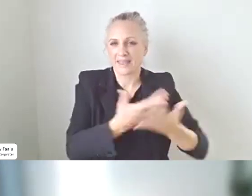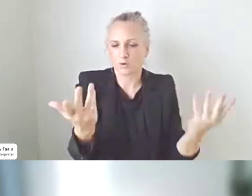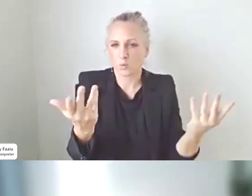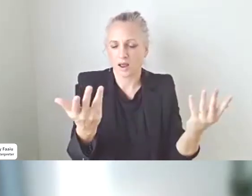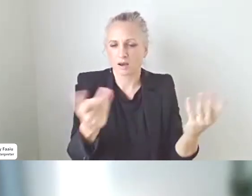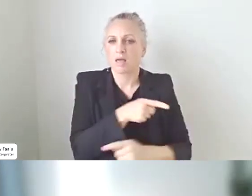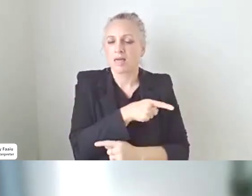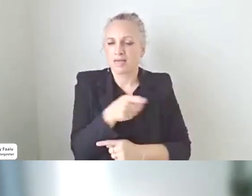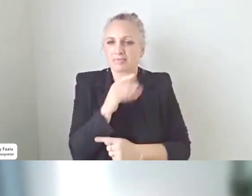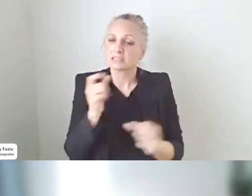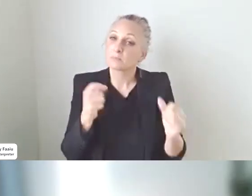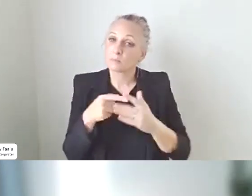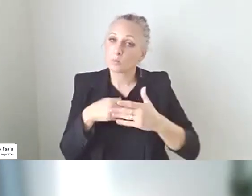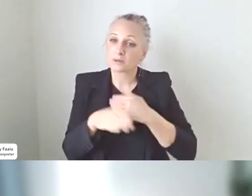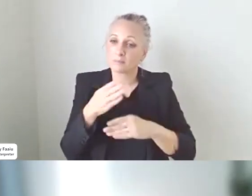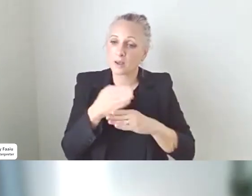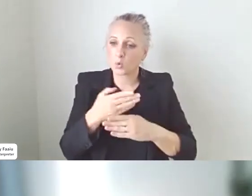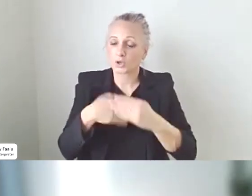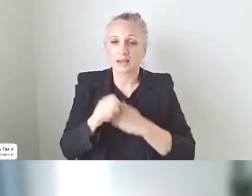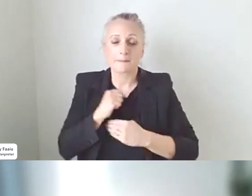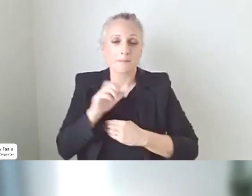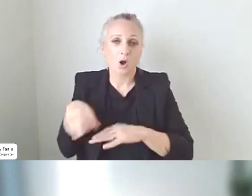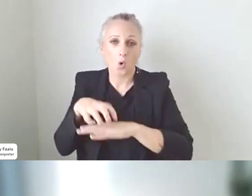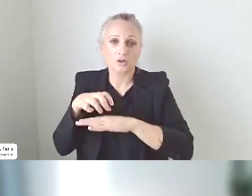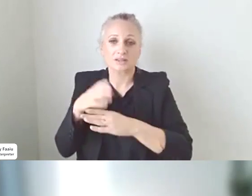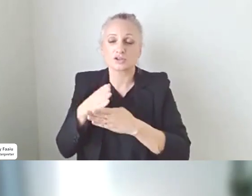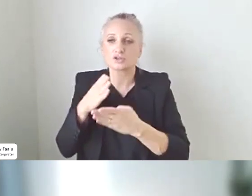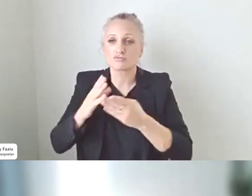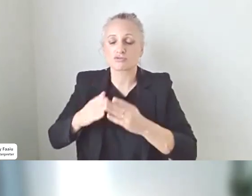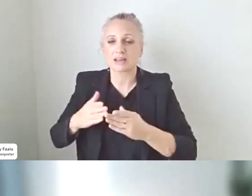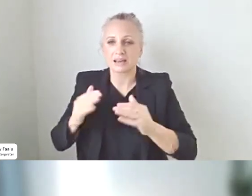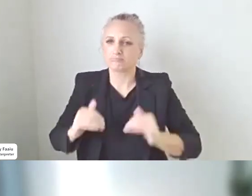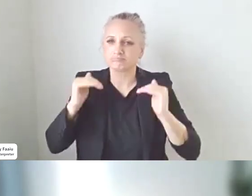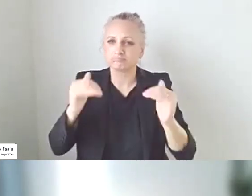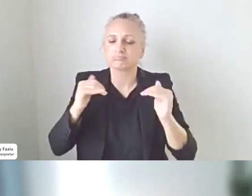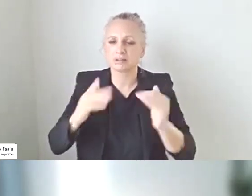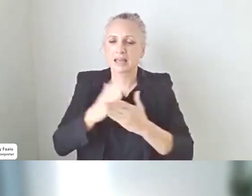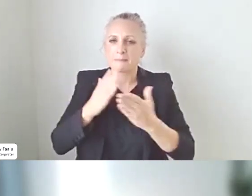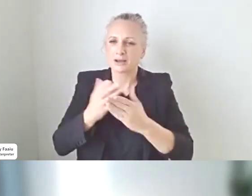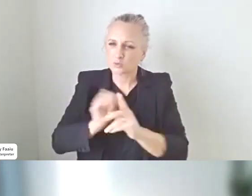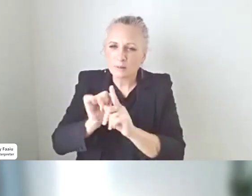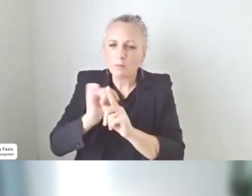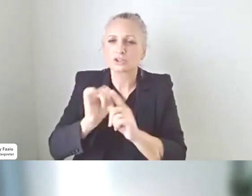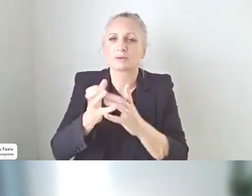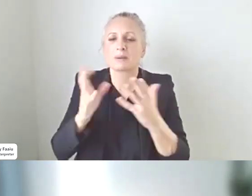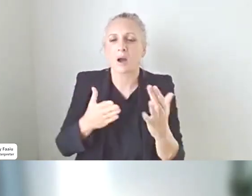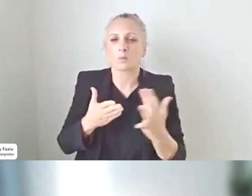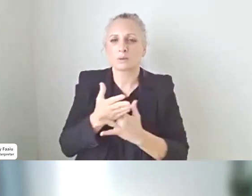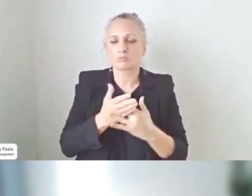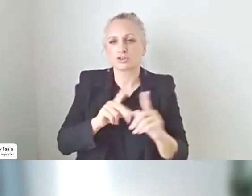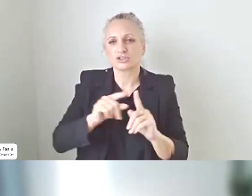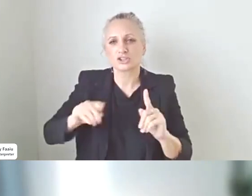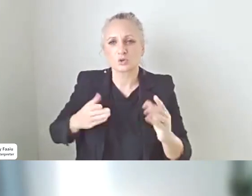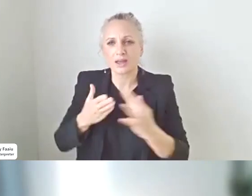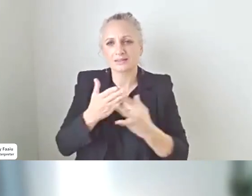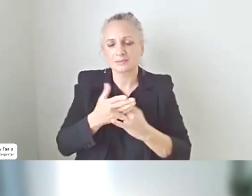important in my work within my organization to really advance and mature how we approach digital accessibility and ensuring the service that we do